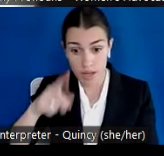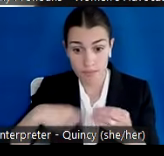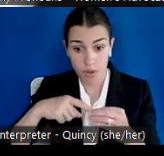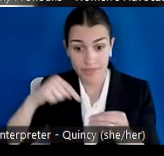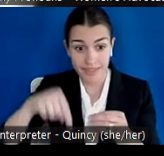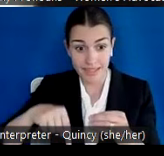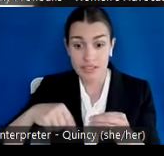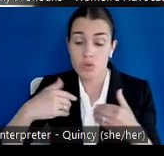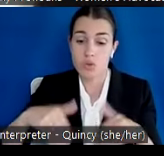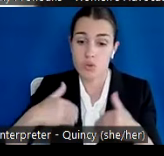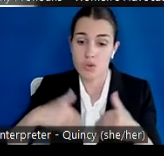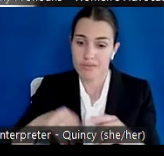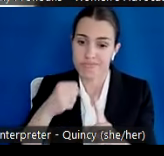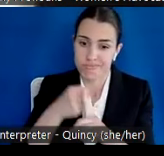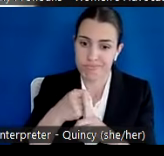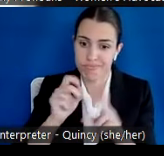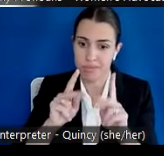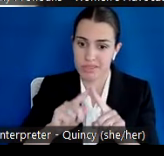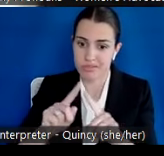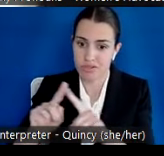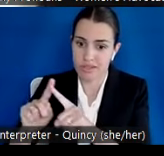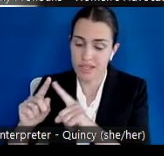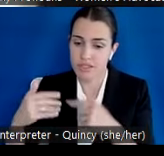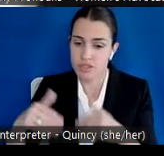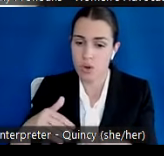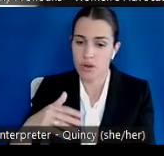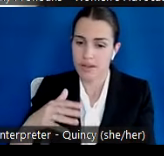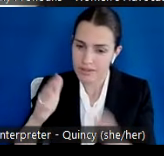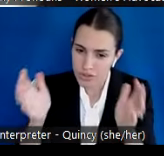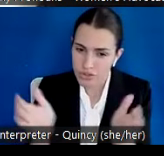for yourself during and after the webinar.